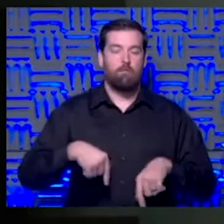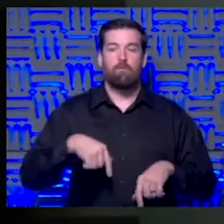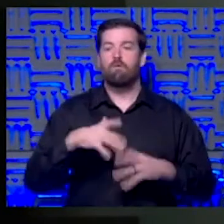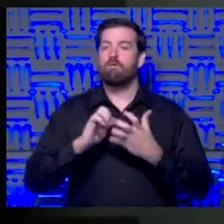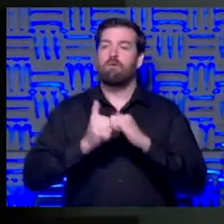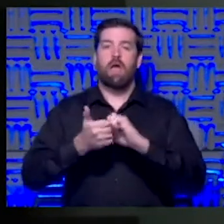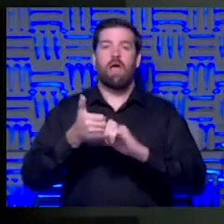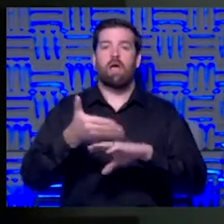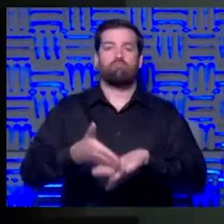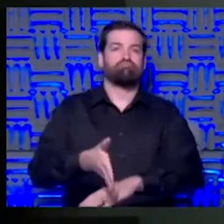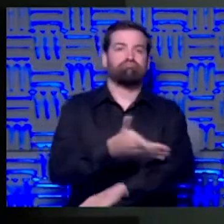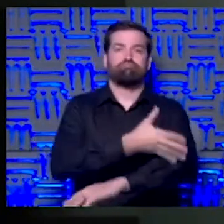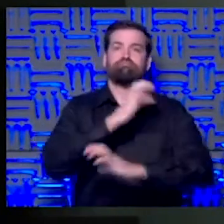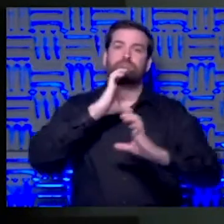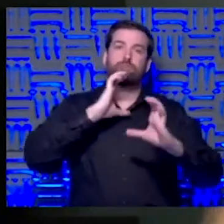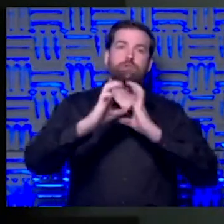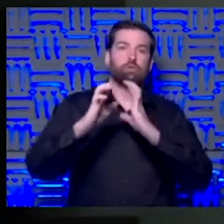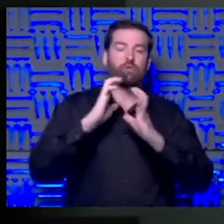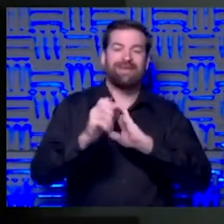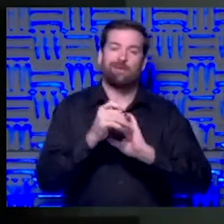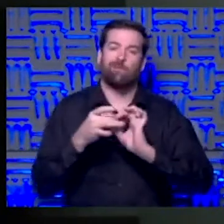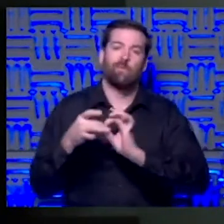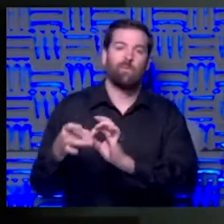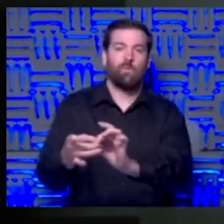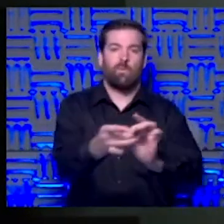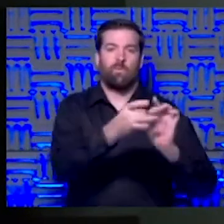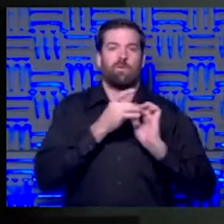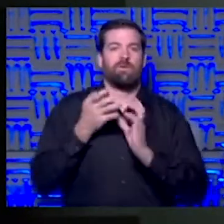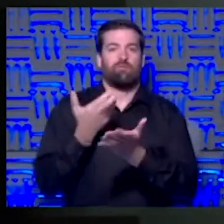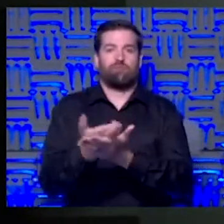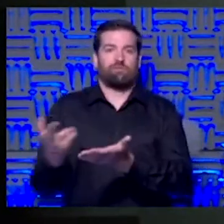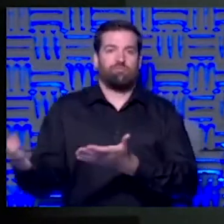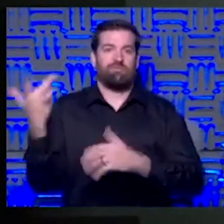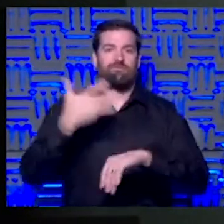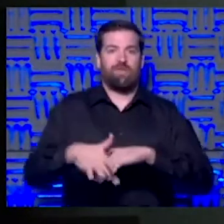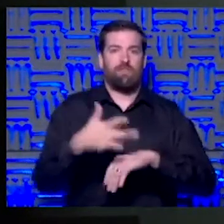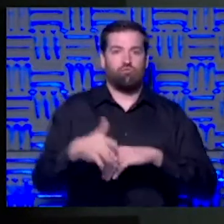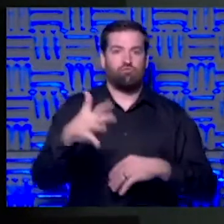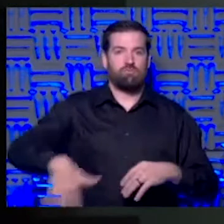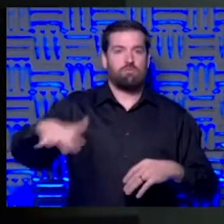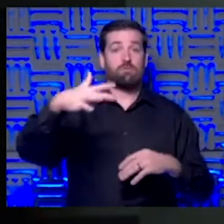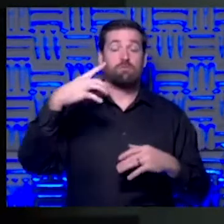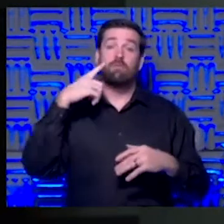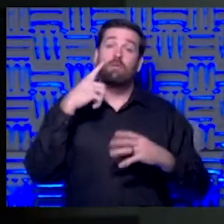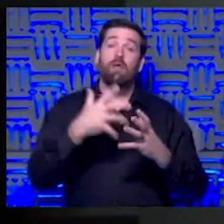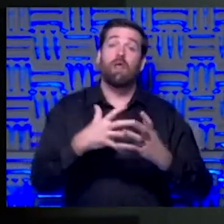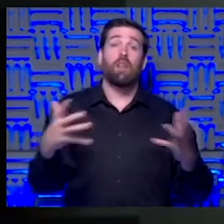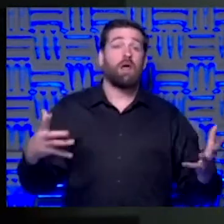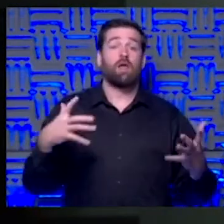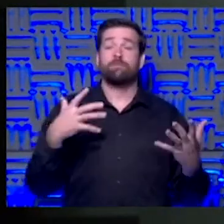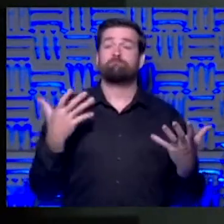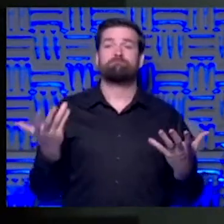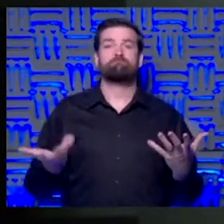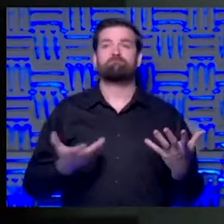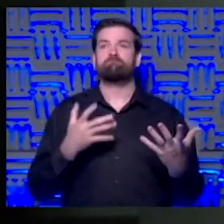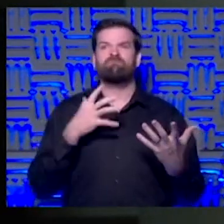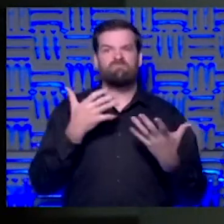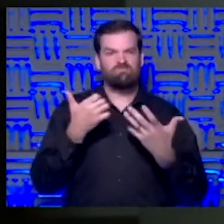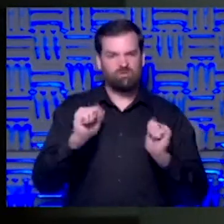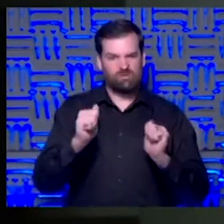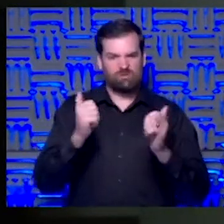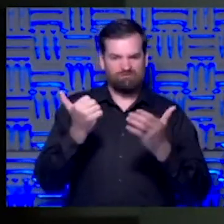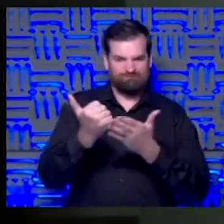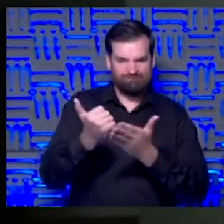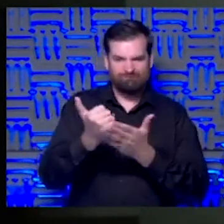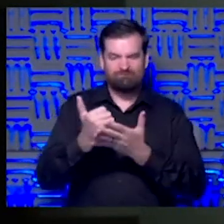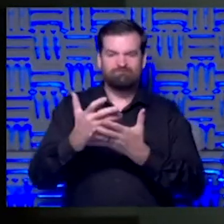better communicate and coordinate the resources that are out there and that are available. And so I think a lot of it is determining and helping to mobilize with us